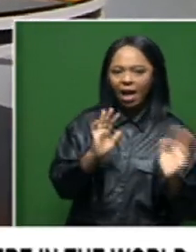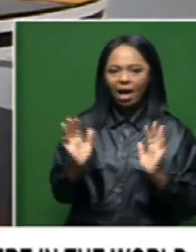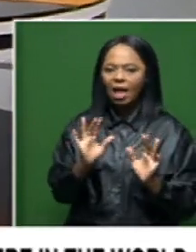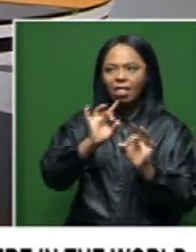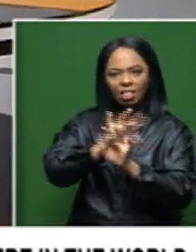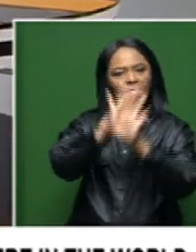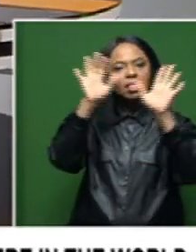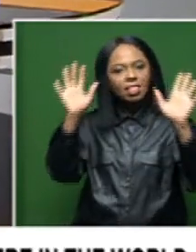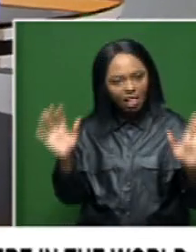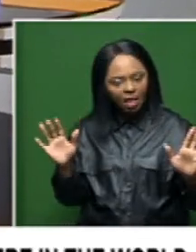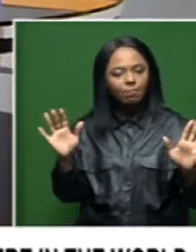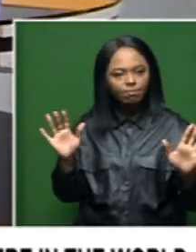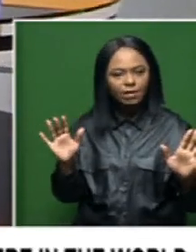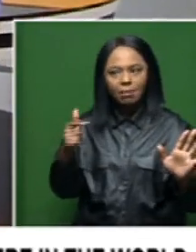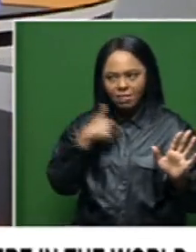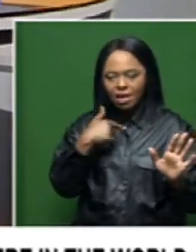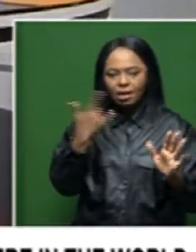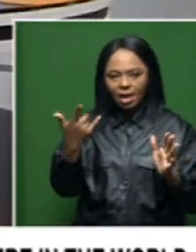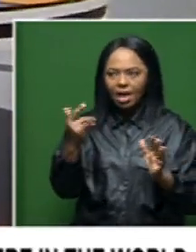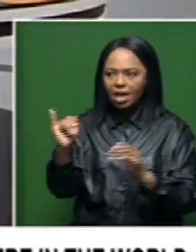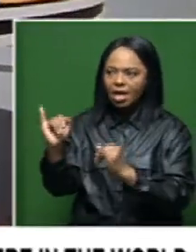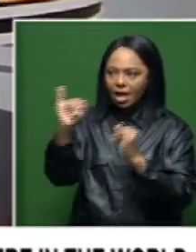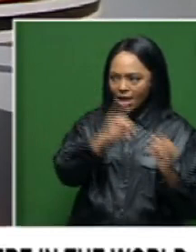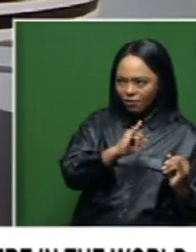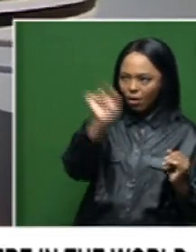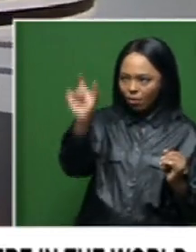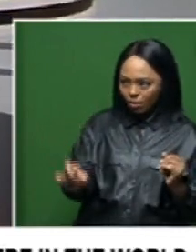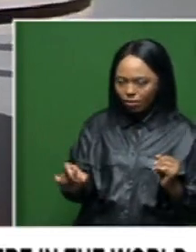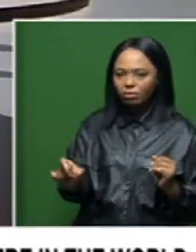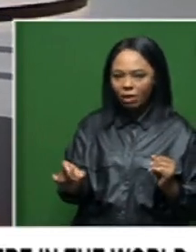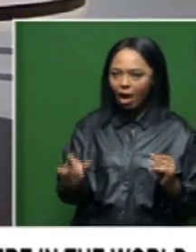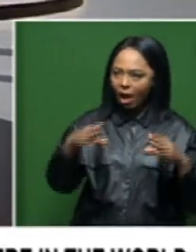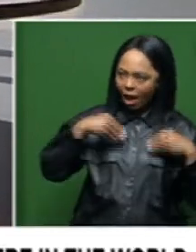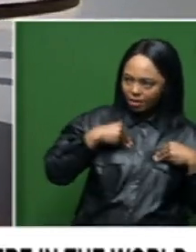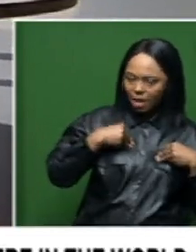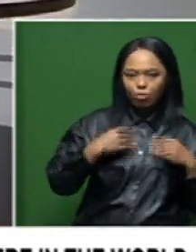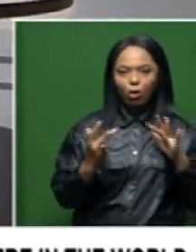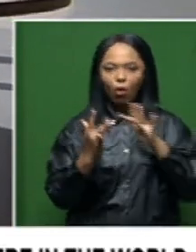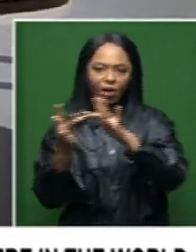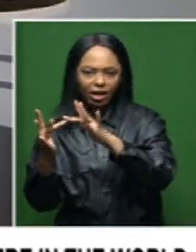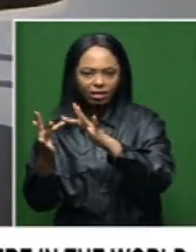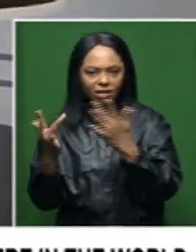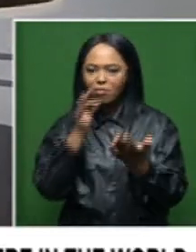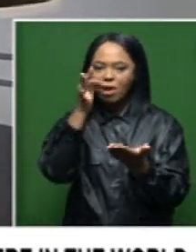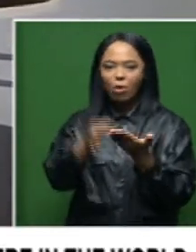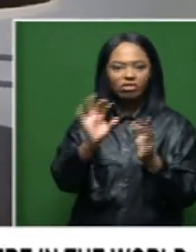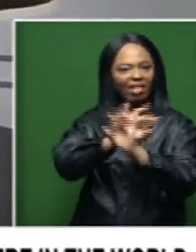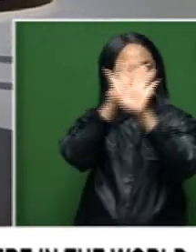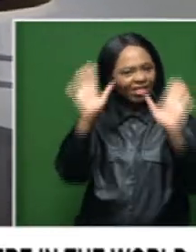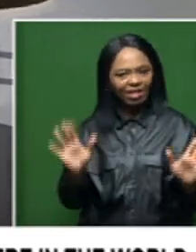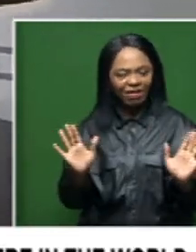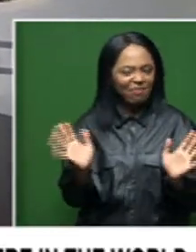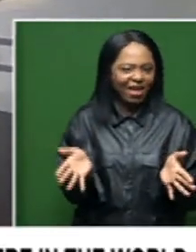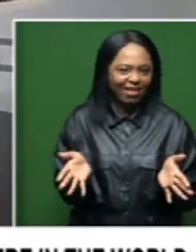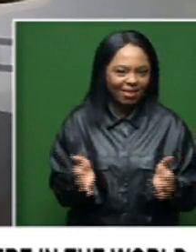just clear. Here I just view my invites, I accept, we connect. So the purpose is very clear. All right. Yeah.